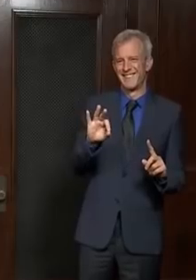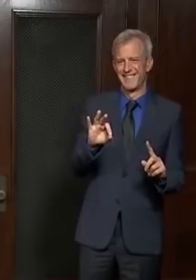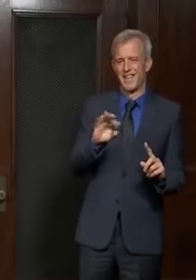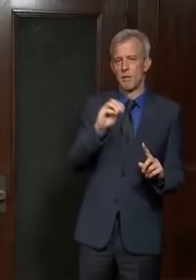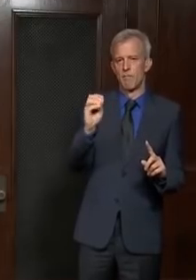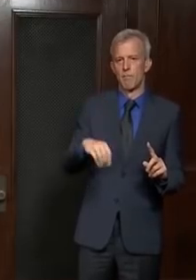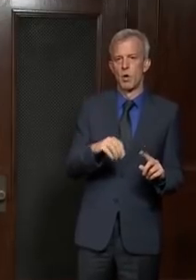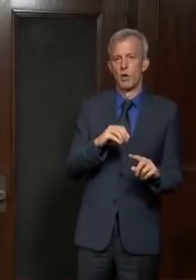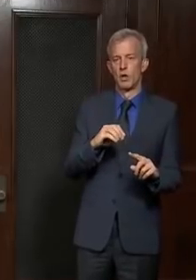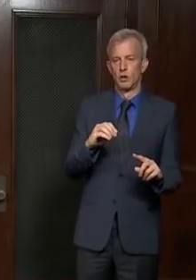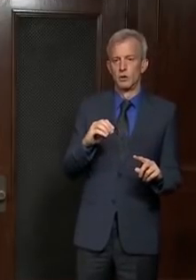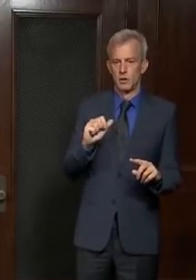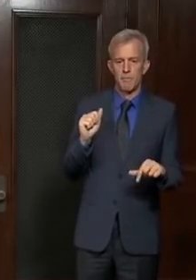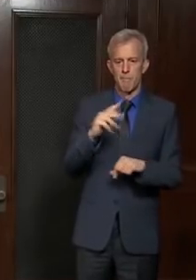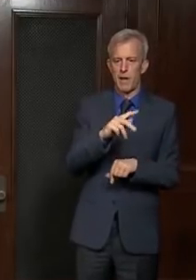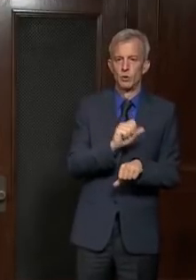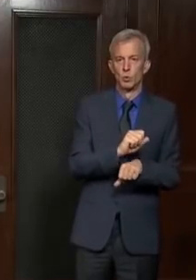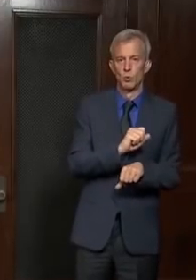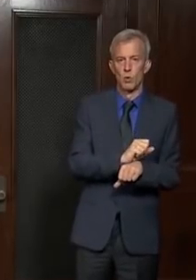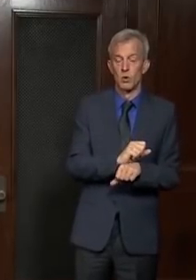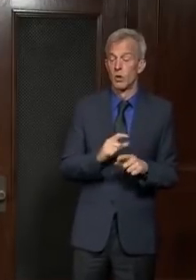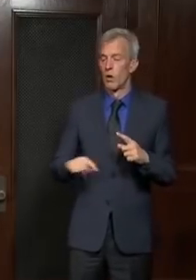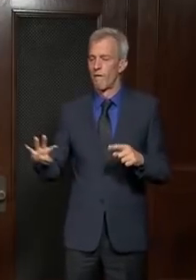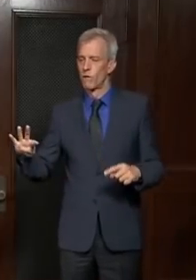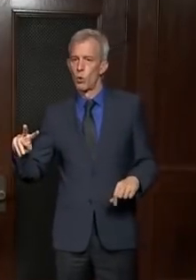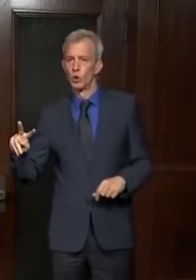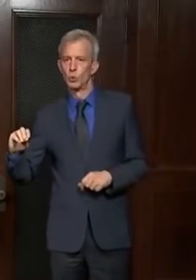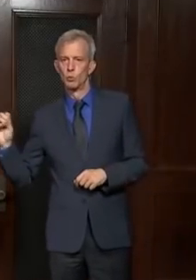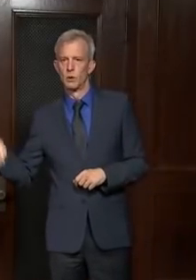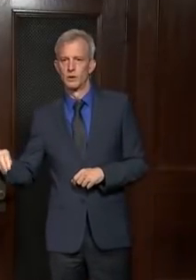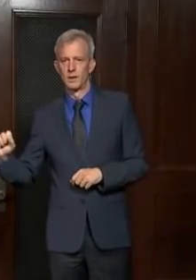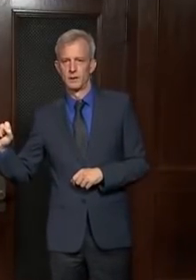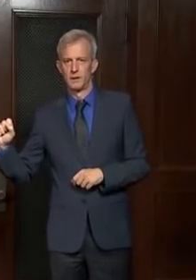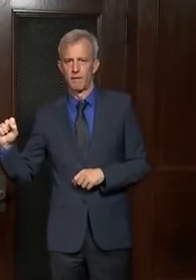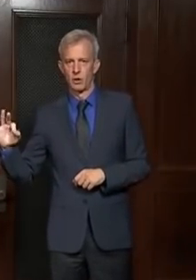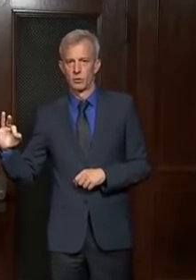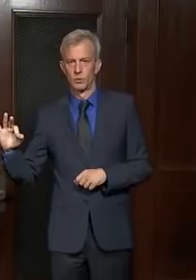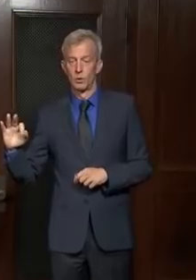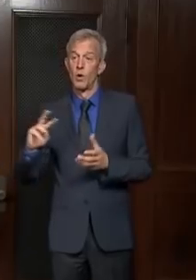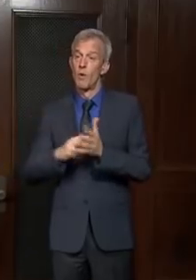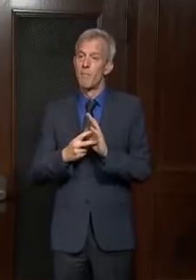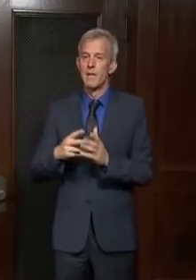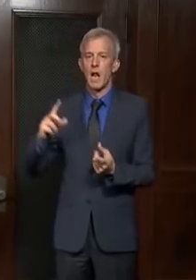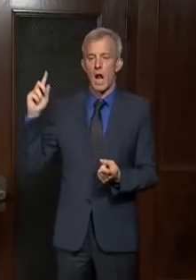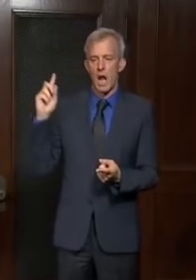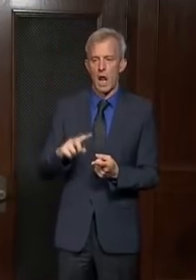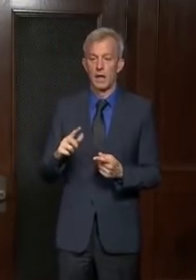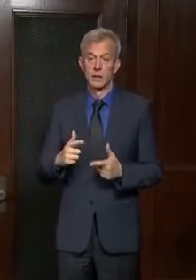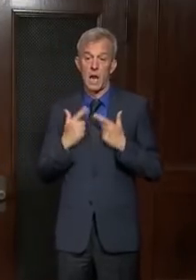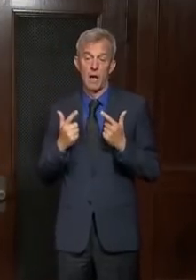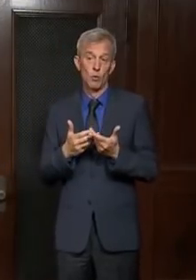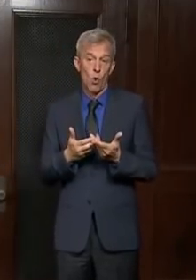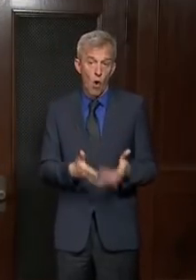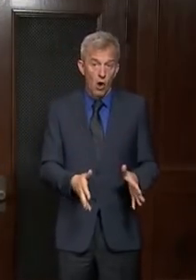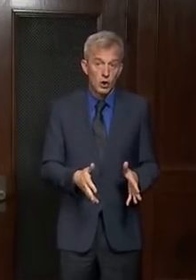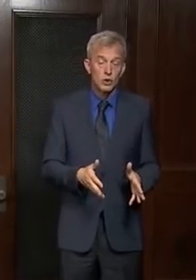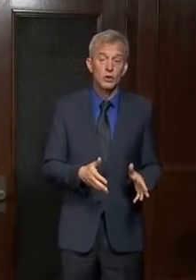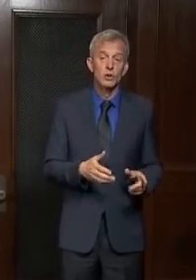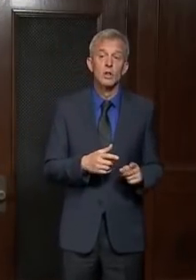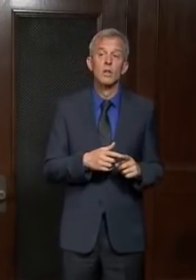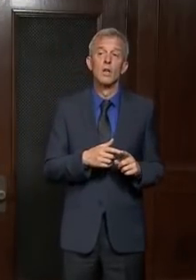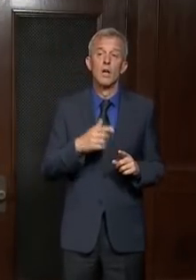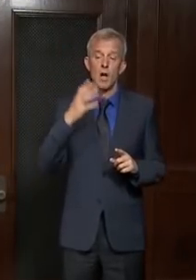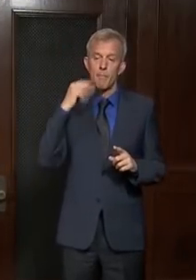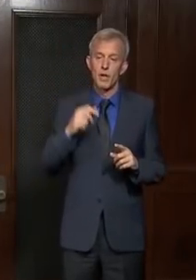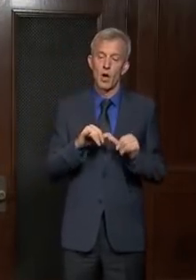gains, compared to 42% employment gain in San Francisco. In other words, less lives were lost, and by staying